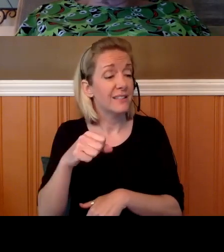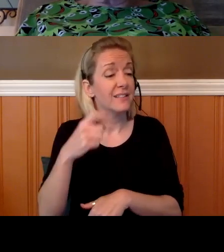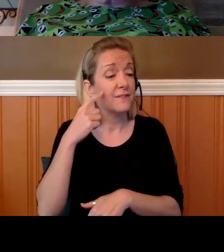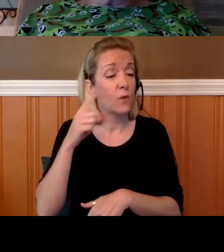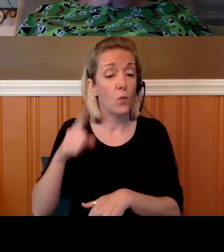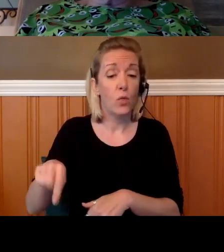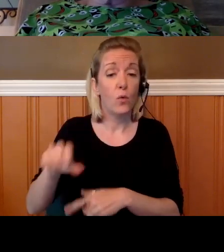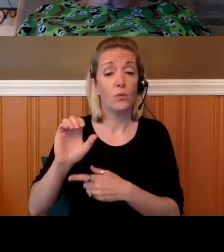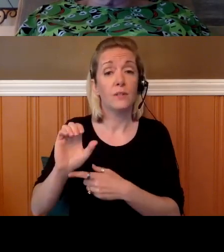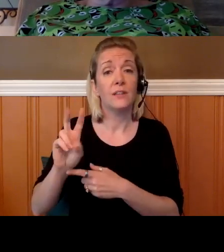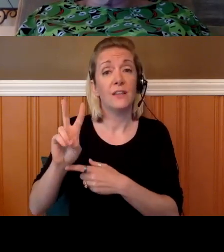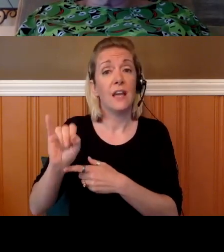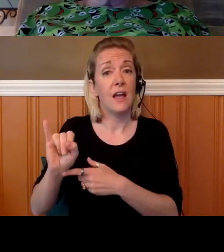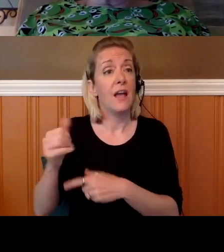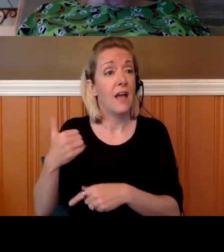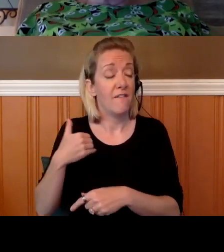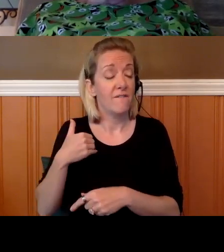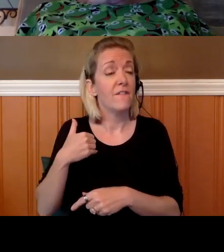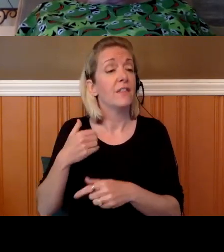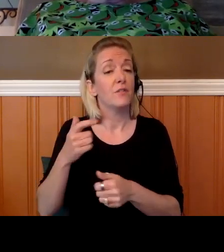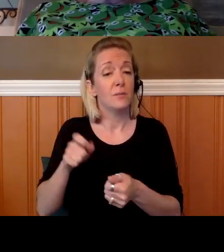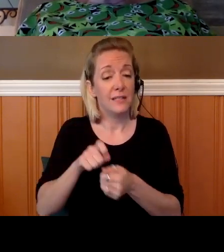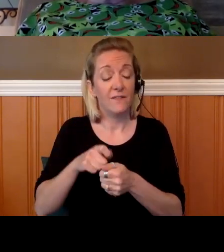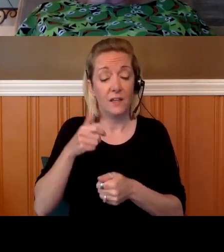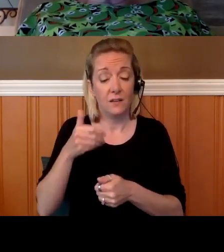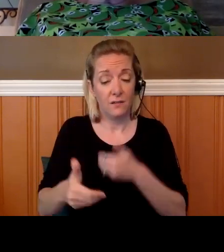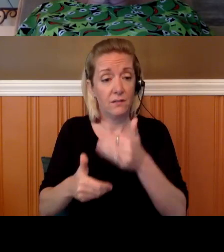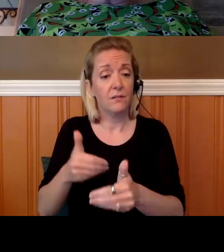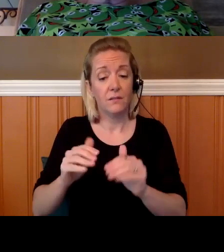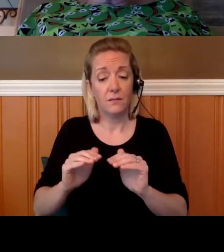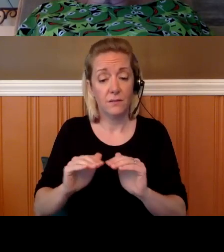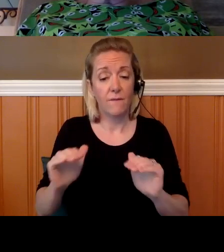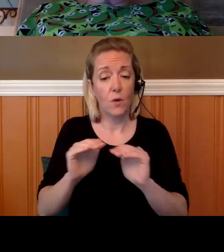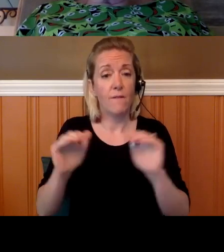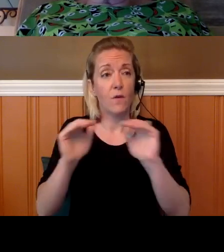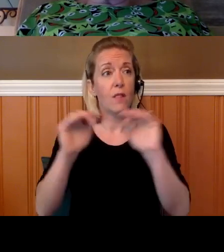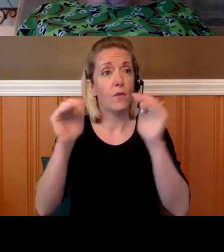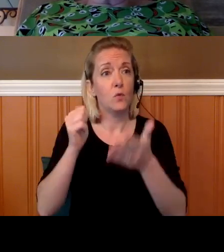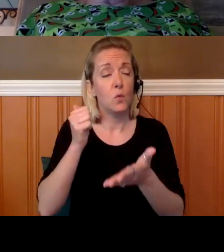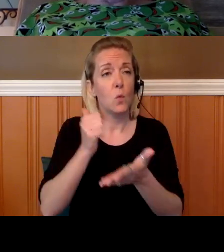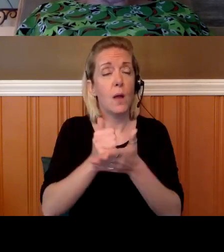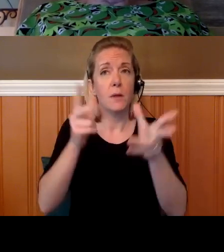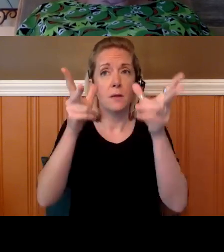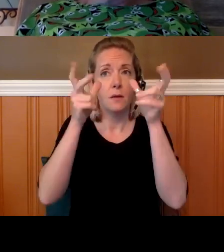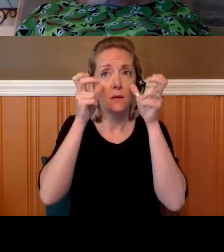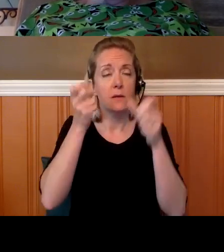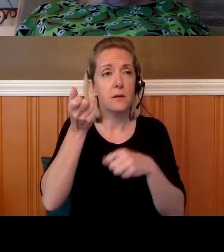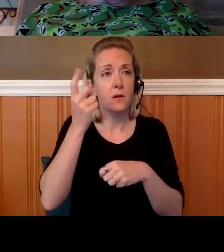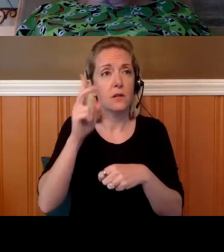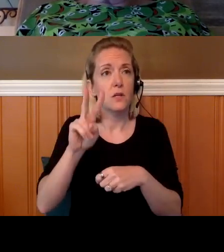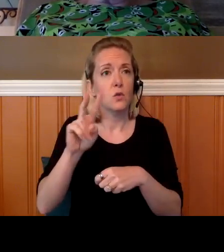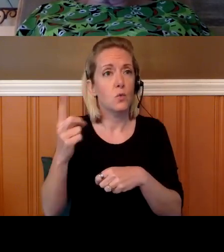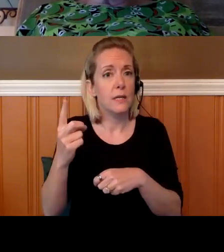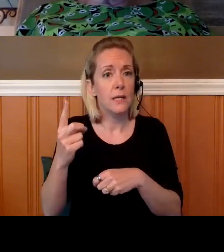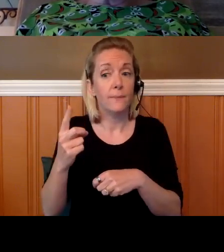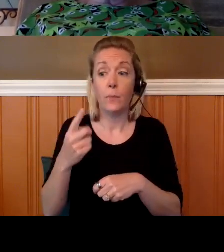a hierarchical order for them to understand 2D materials. The little girl that you